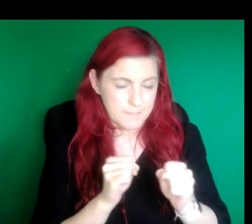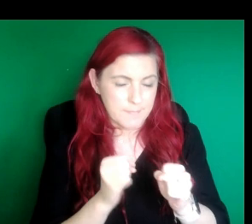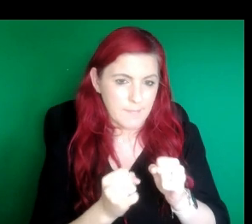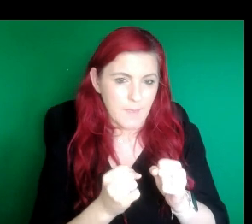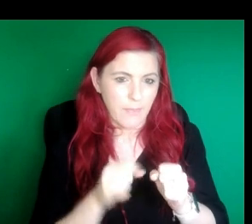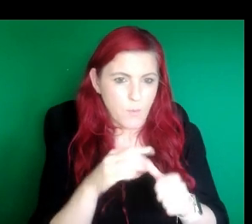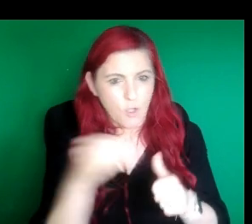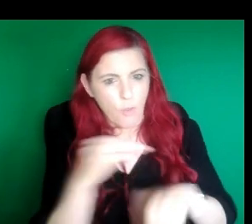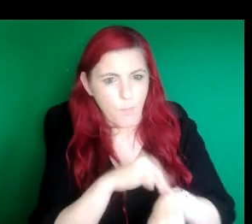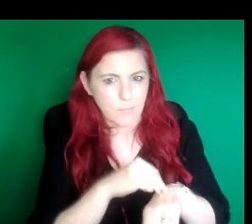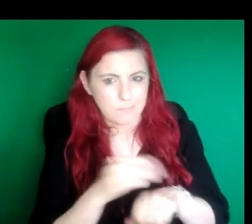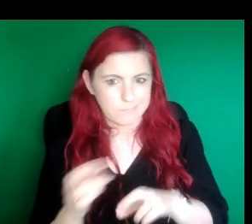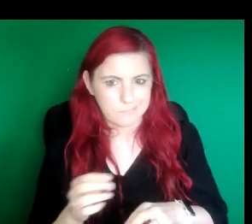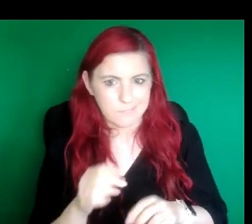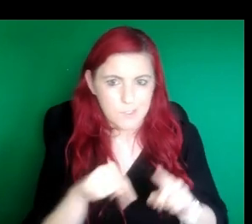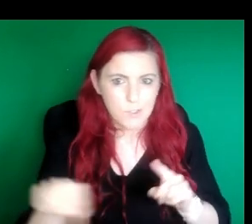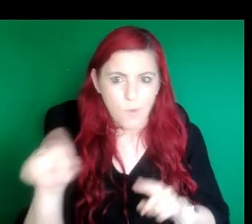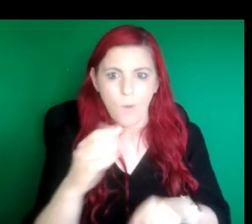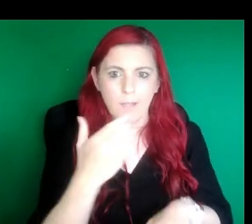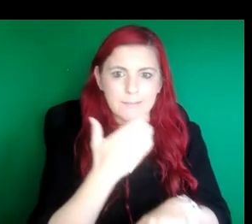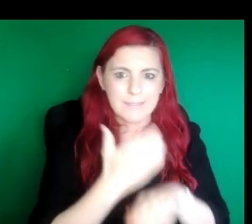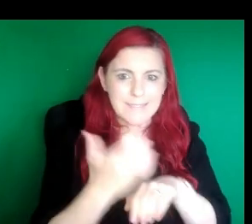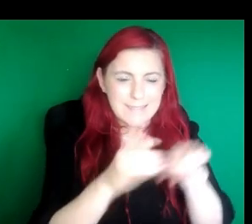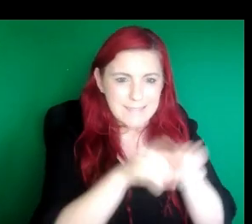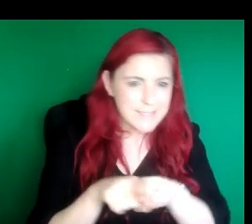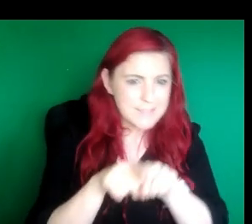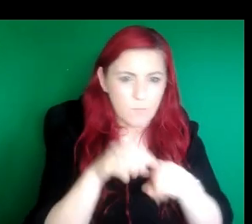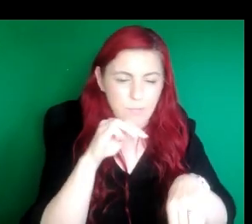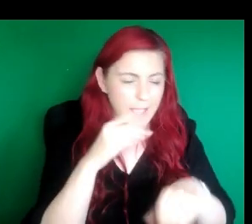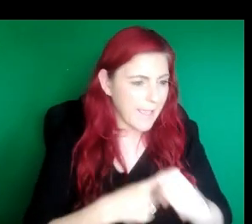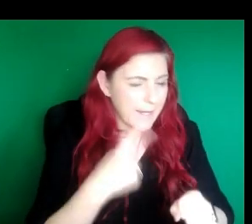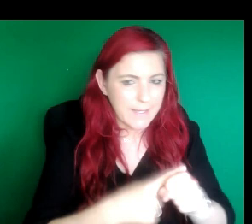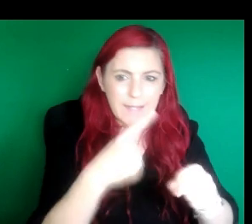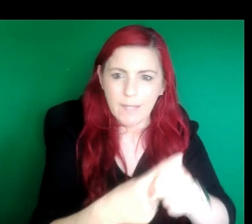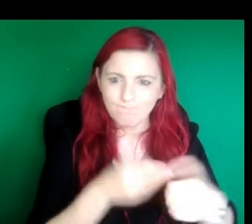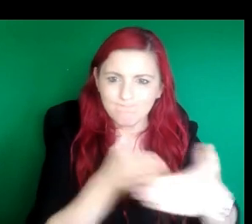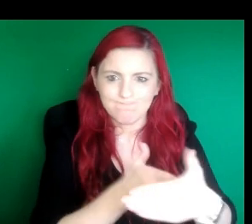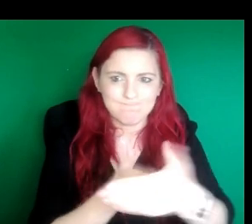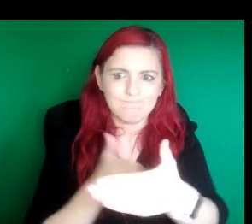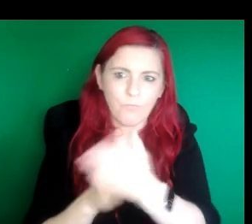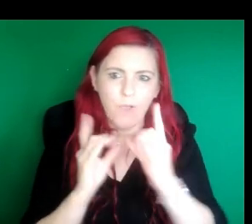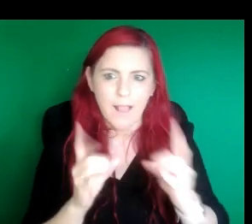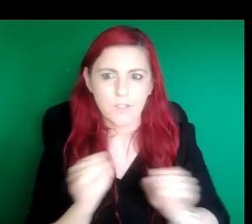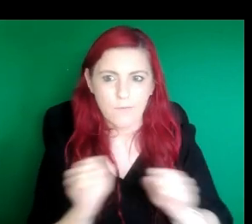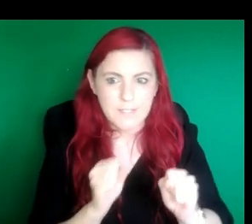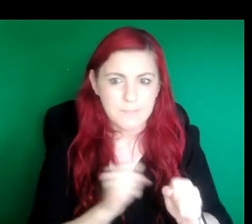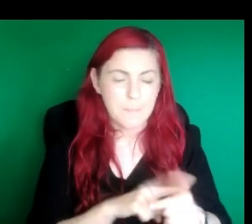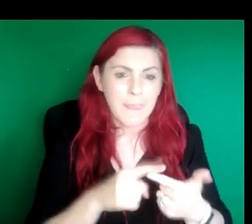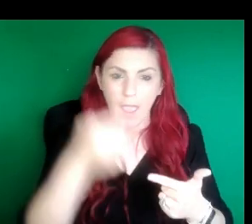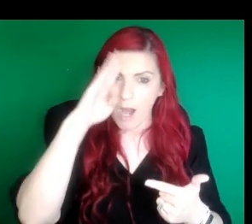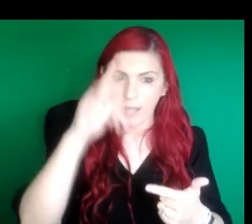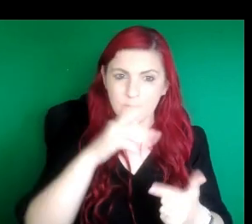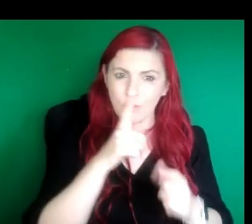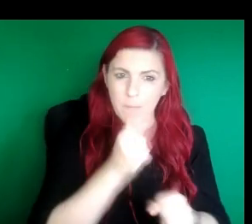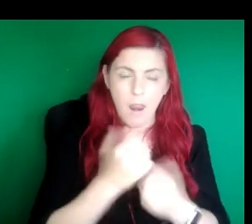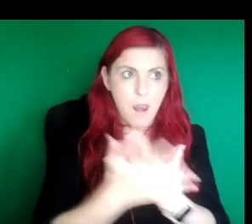up. So consistent trouble accessing health service, a lot of phone-based services, particularly in Ireland. So if you